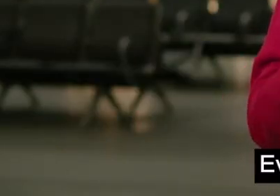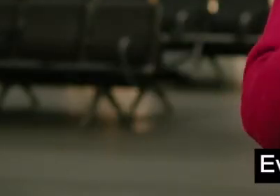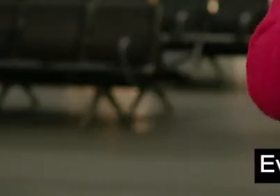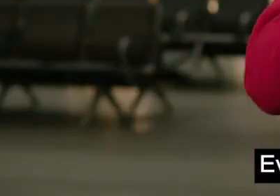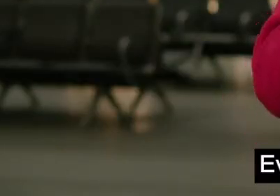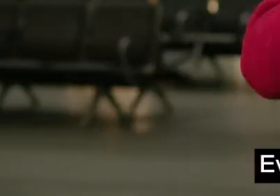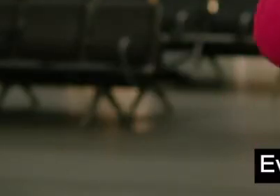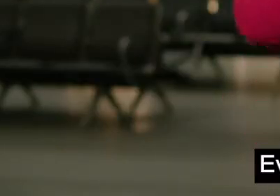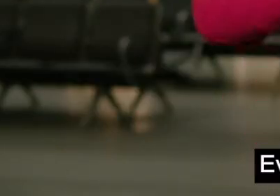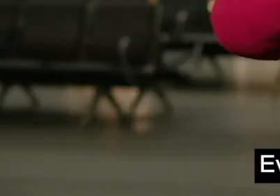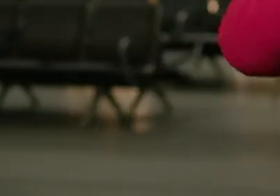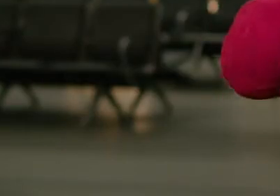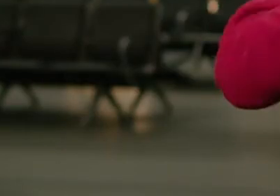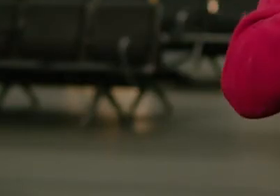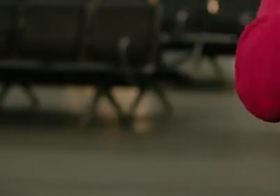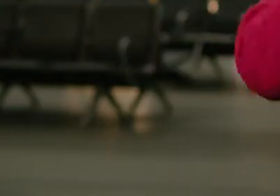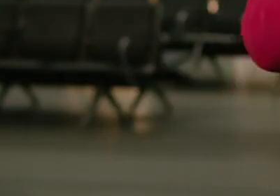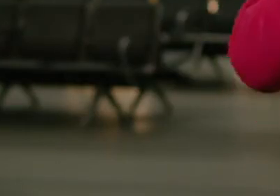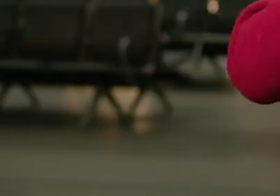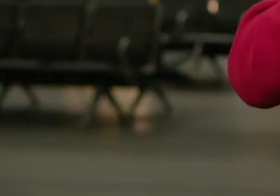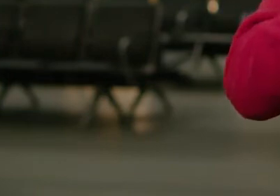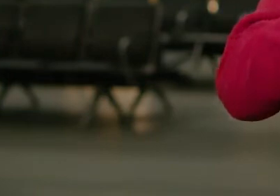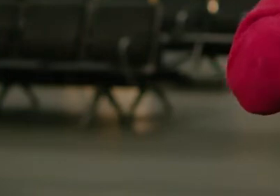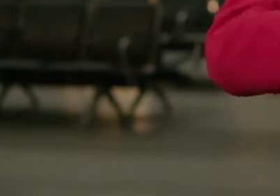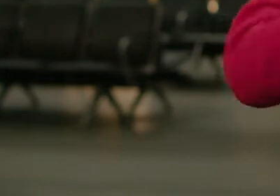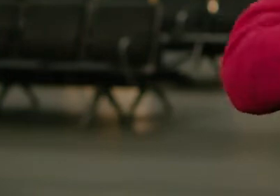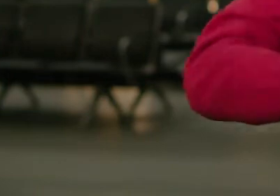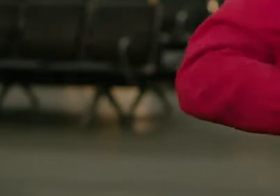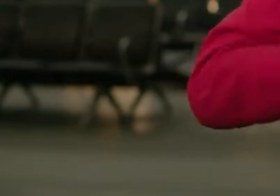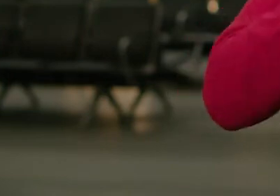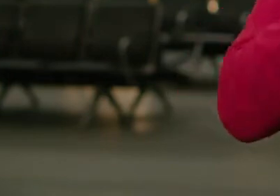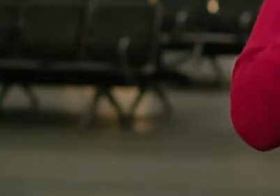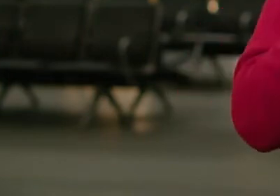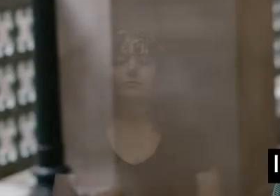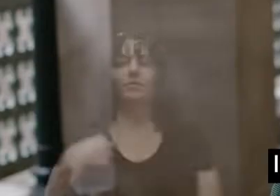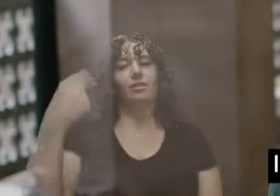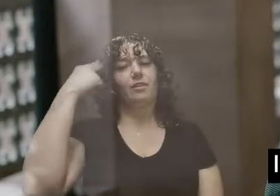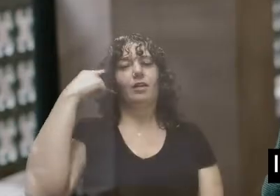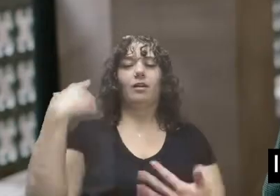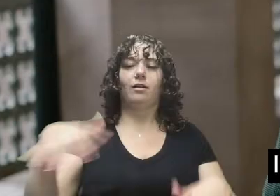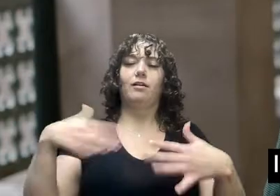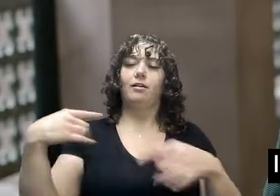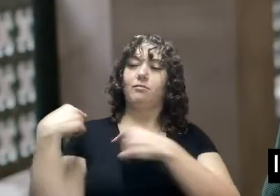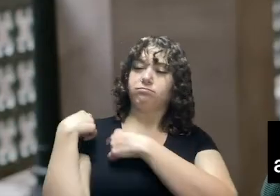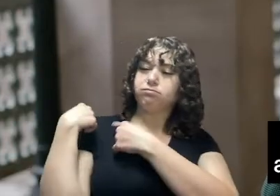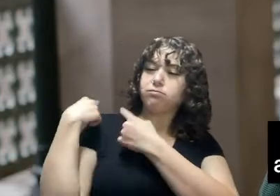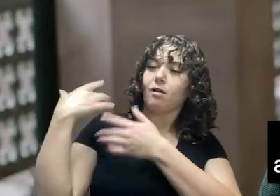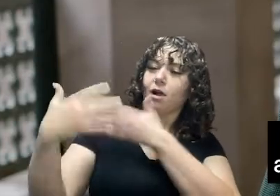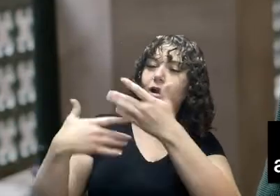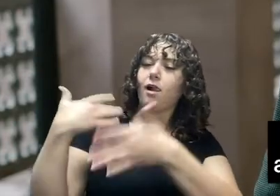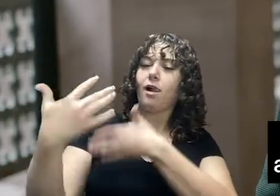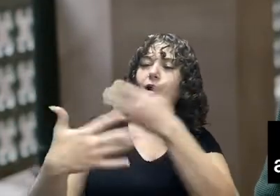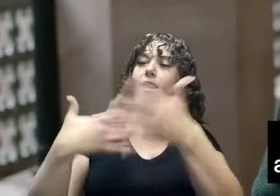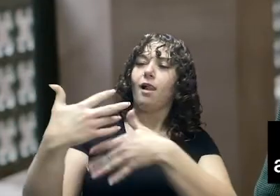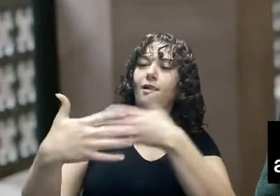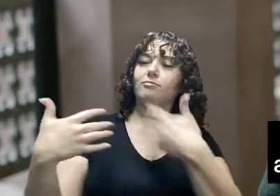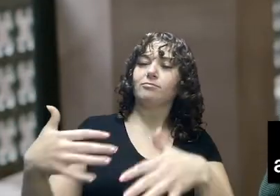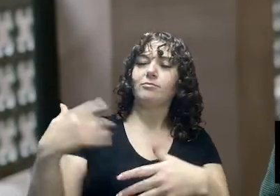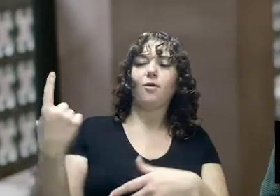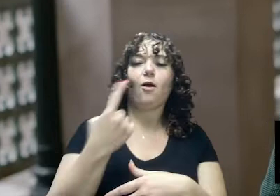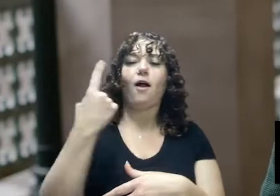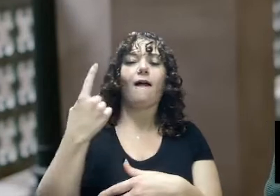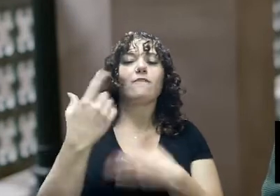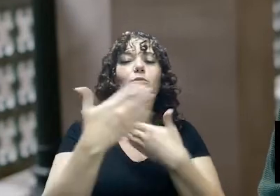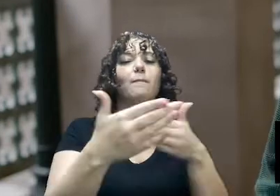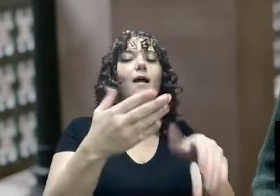Everyone needs to communicate in order to survive through life. I think we've come a long way, but I think there's always room for improvement.